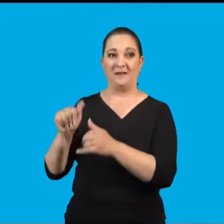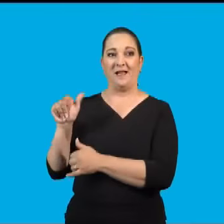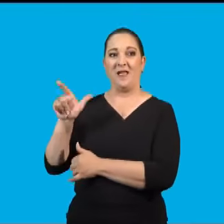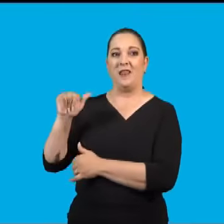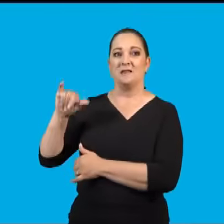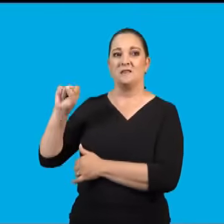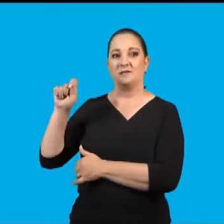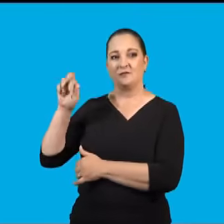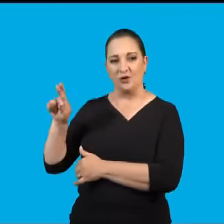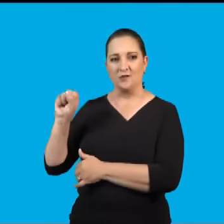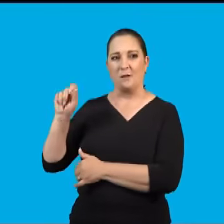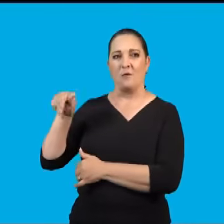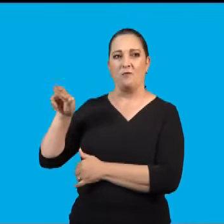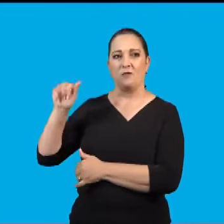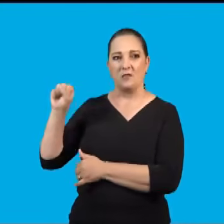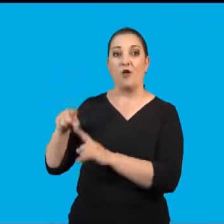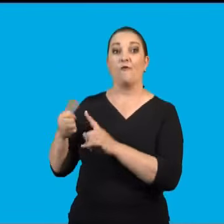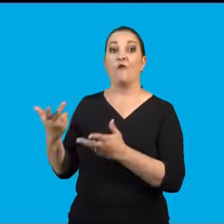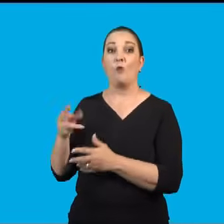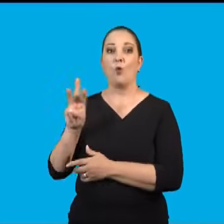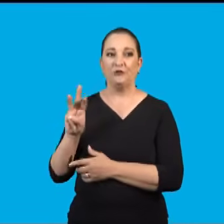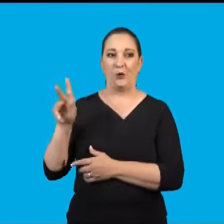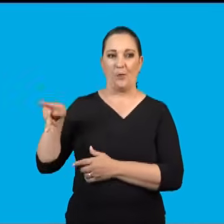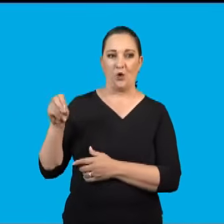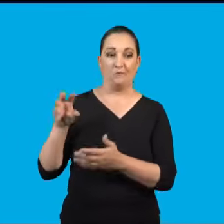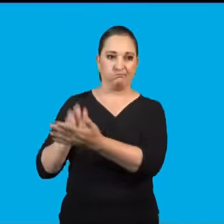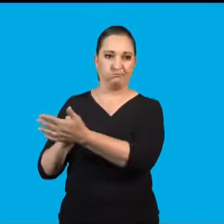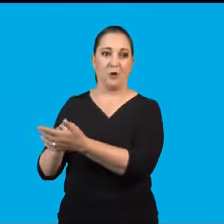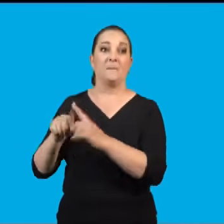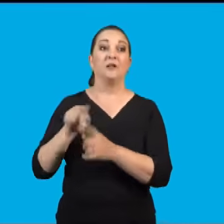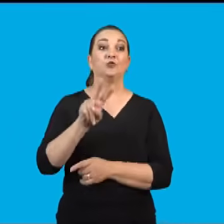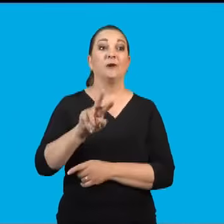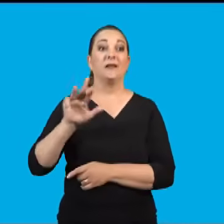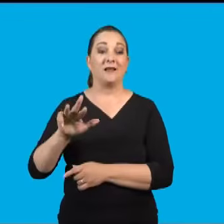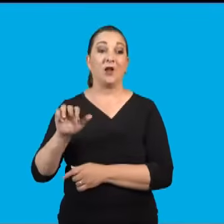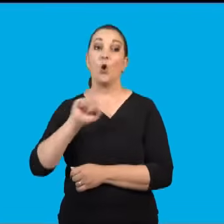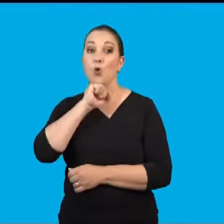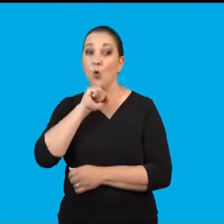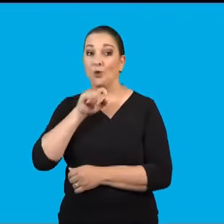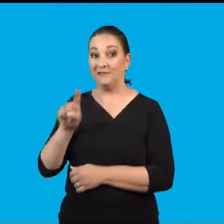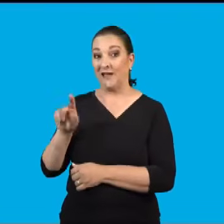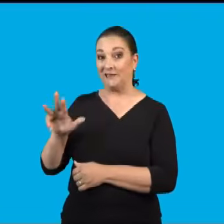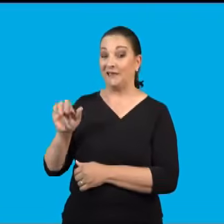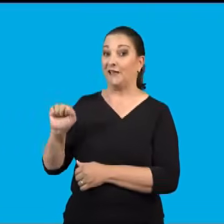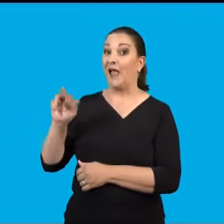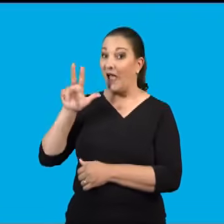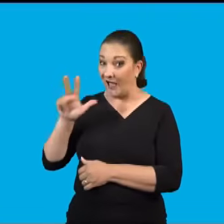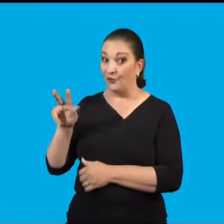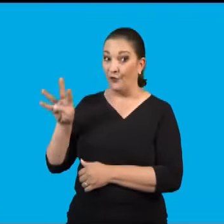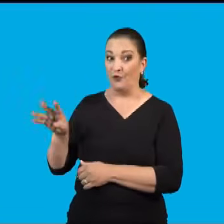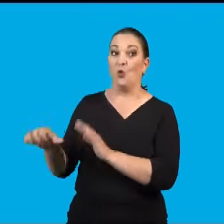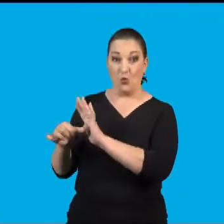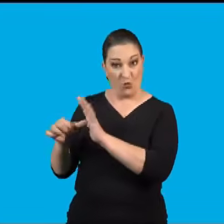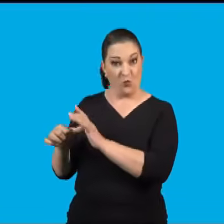Sparks for the Washington Post on the 29th August 1984. I'm going to highlight that because it's important.